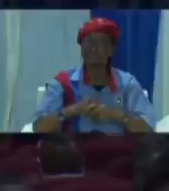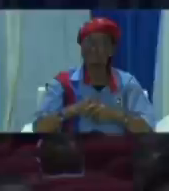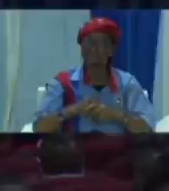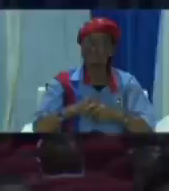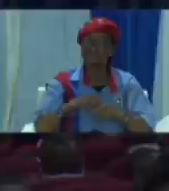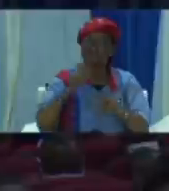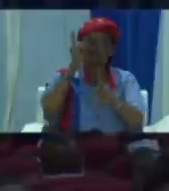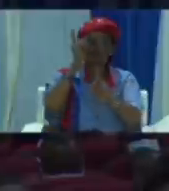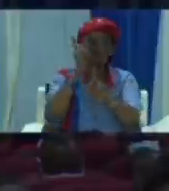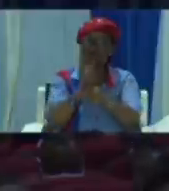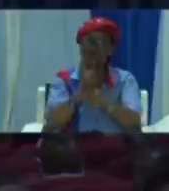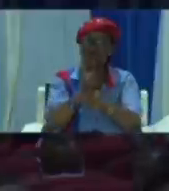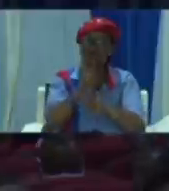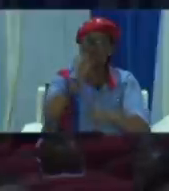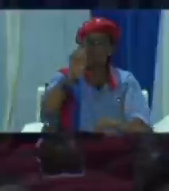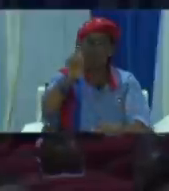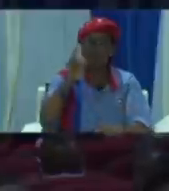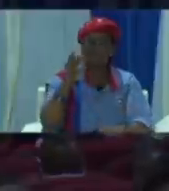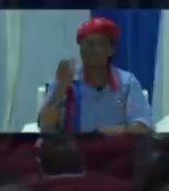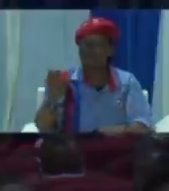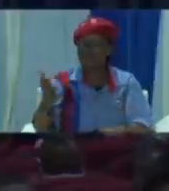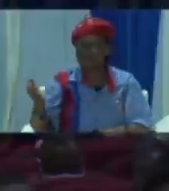Just one thing.